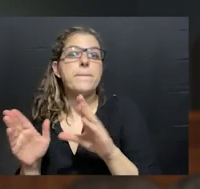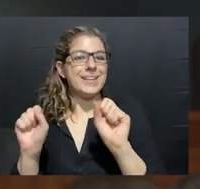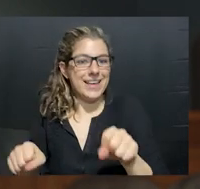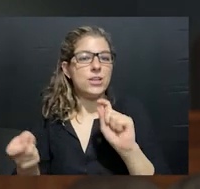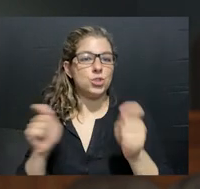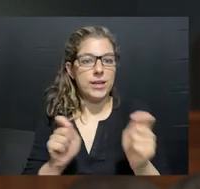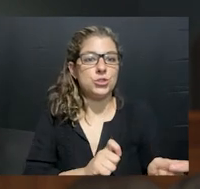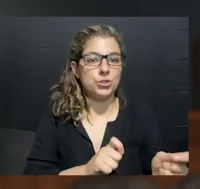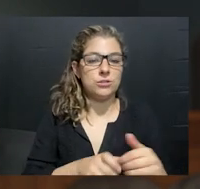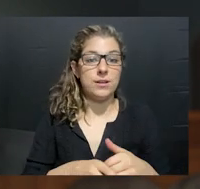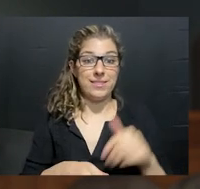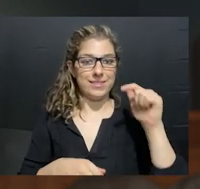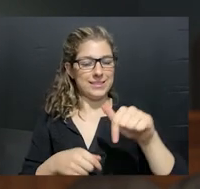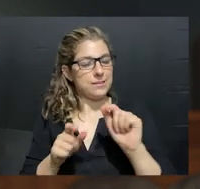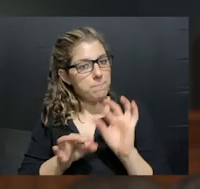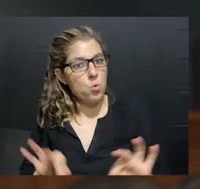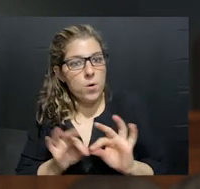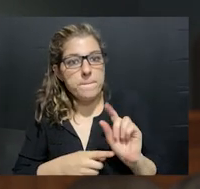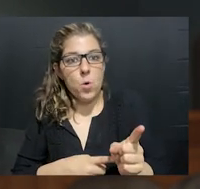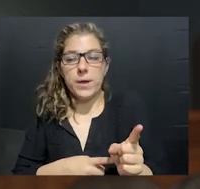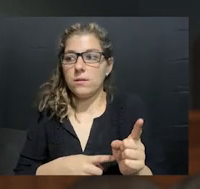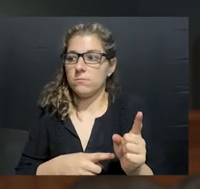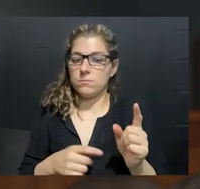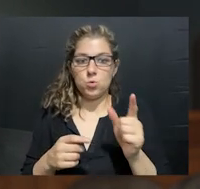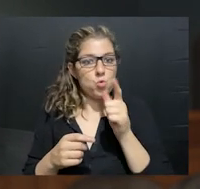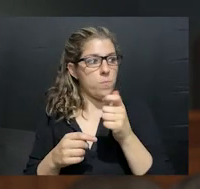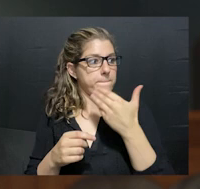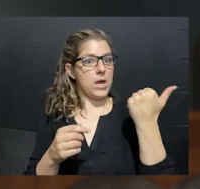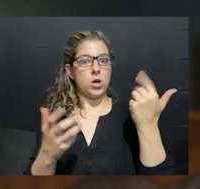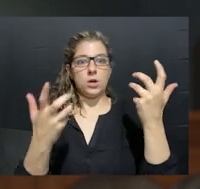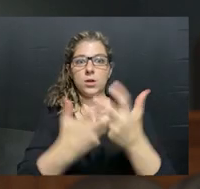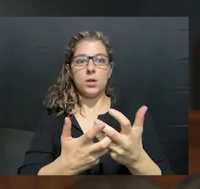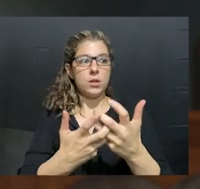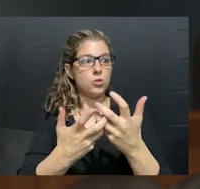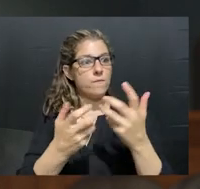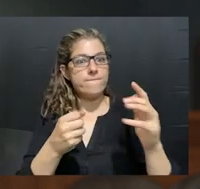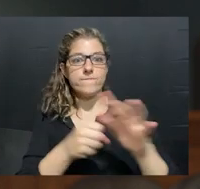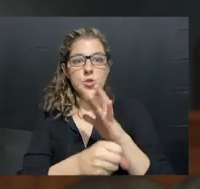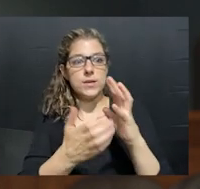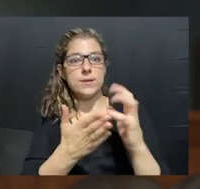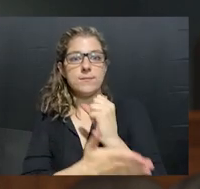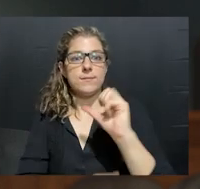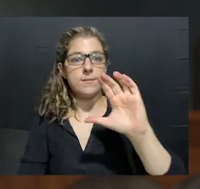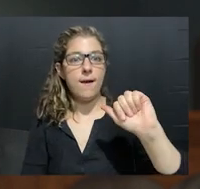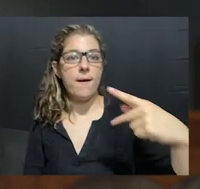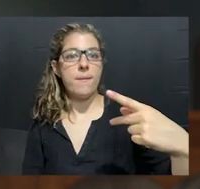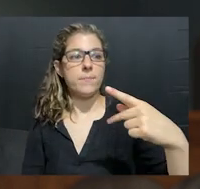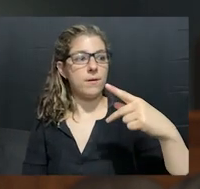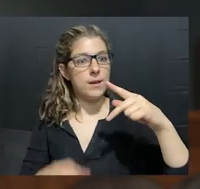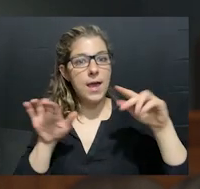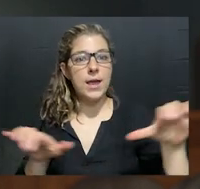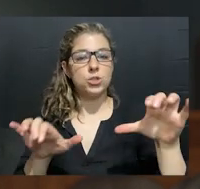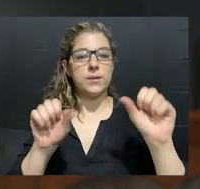and that's why I think in this vital moment, there's no person more suited to fully maximize CAP and CAP